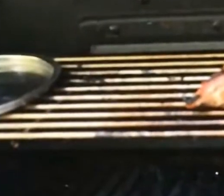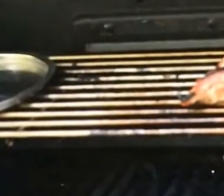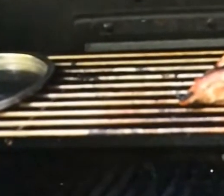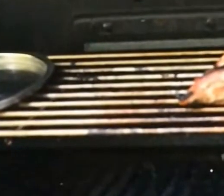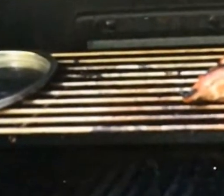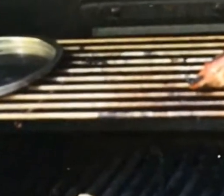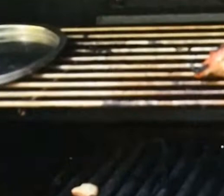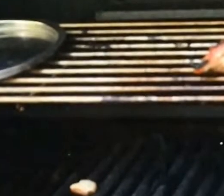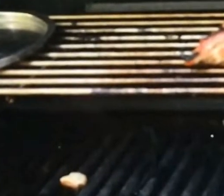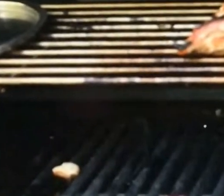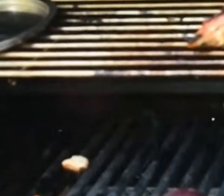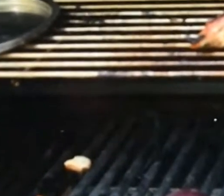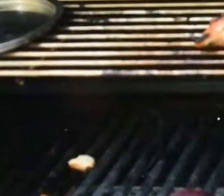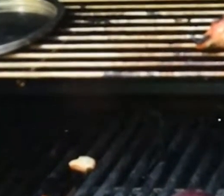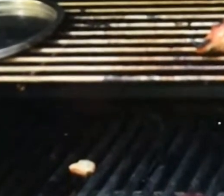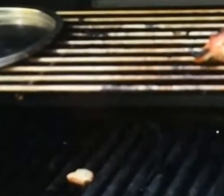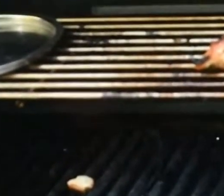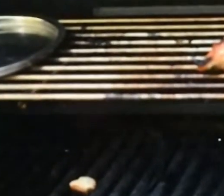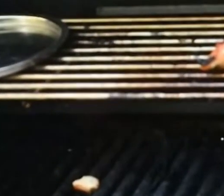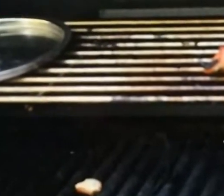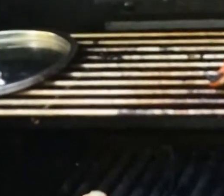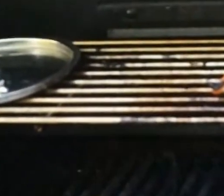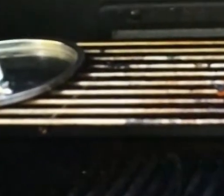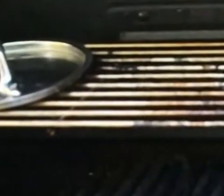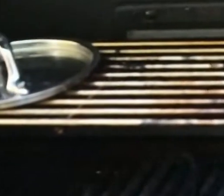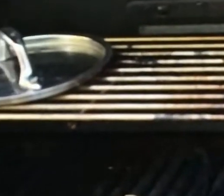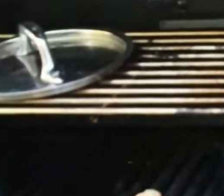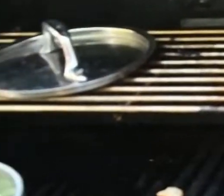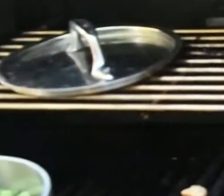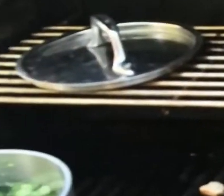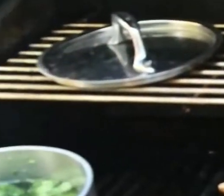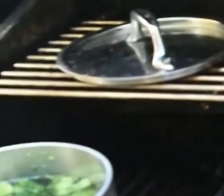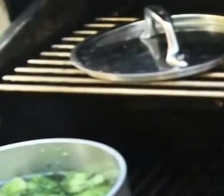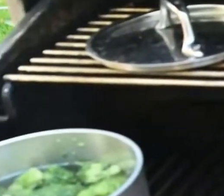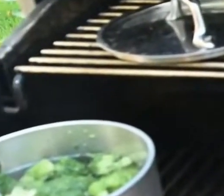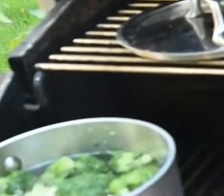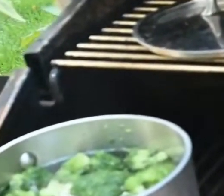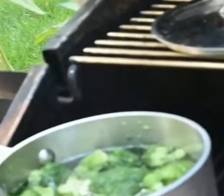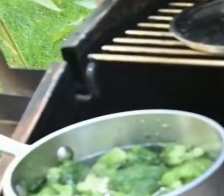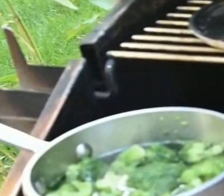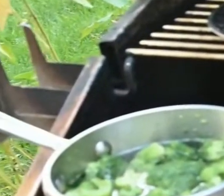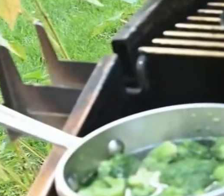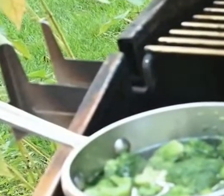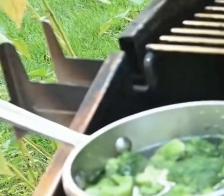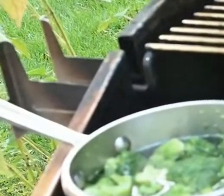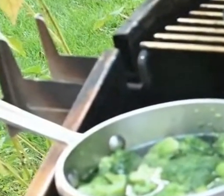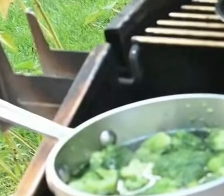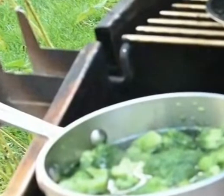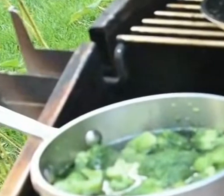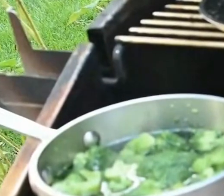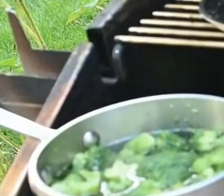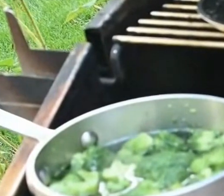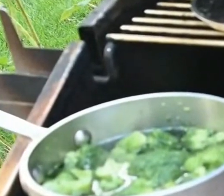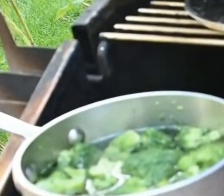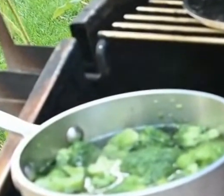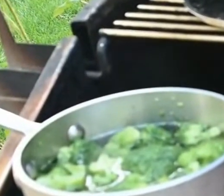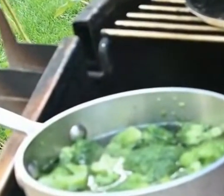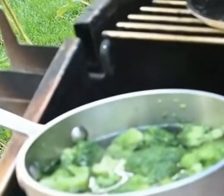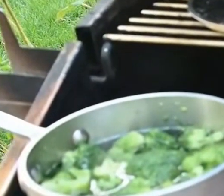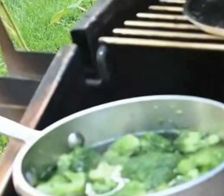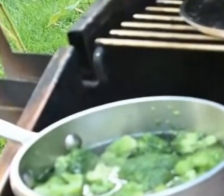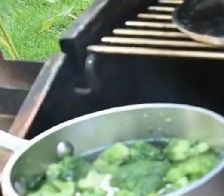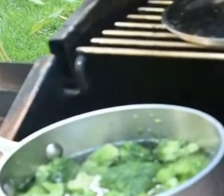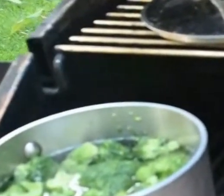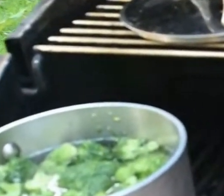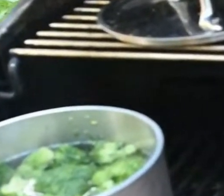Okay, so the last thing we've done, we put the peaches on. We have the broccoli boiling in some boiling water. When we take that out, put a little butter,